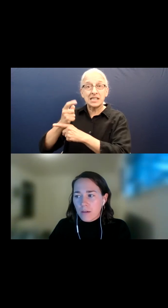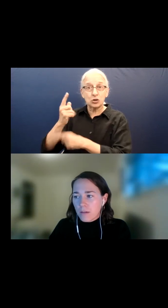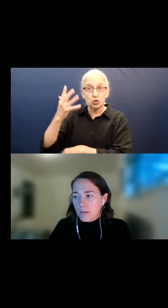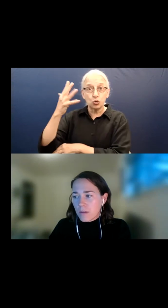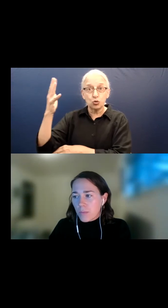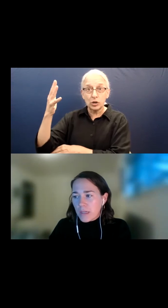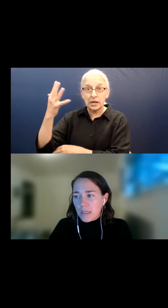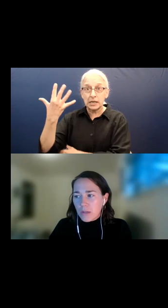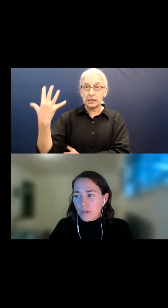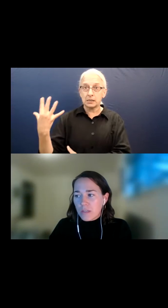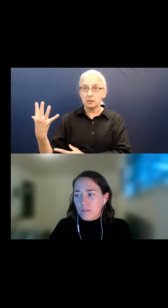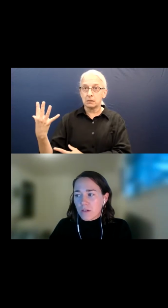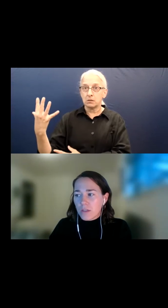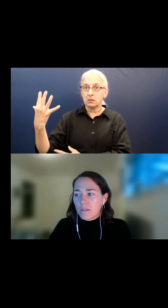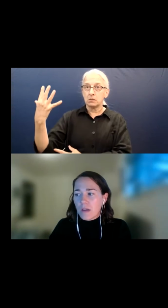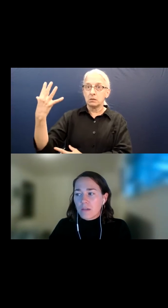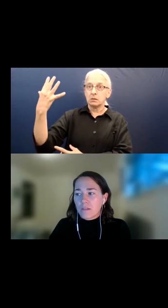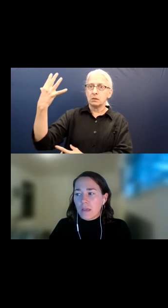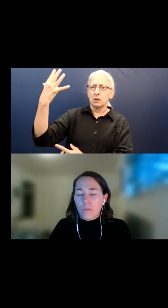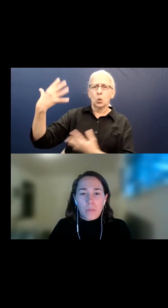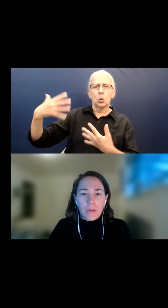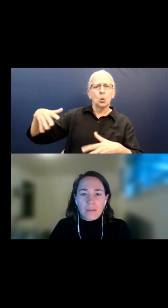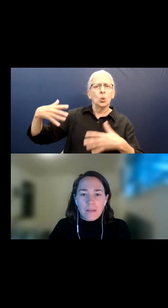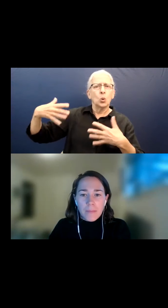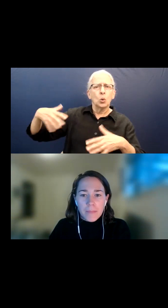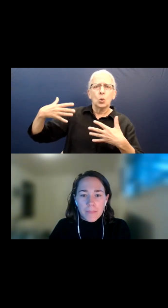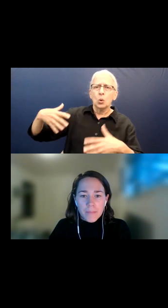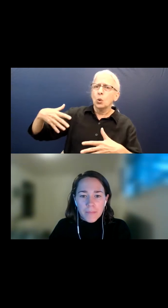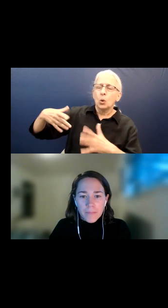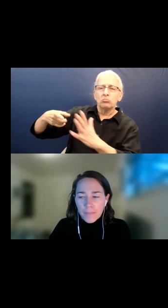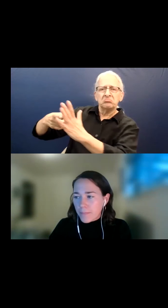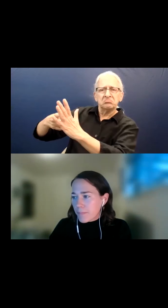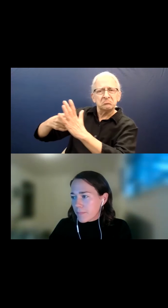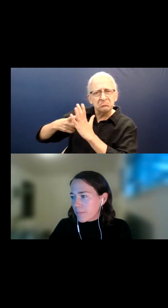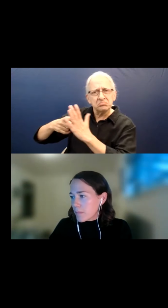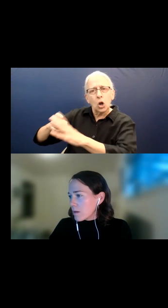maturity. Planting new trees could scarcely replace them.